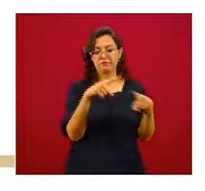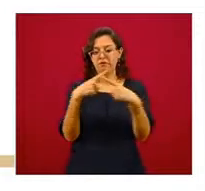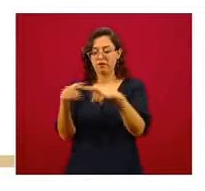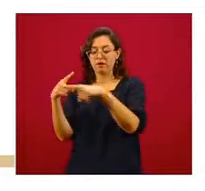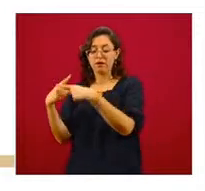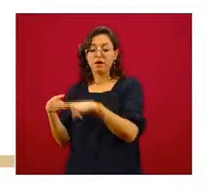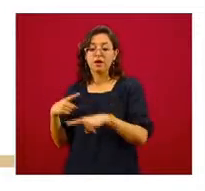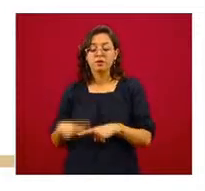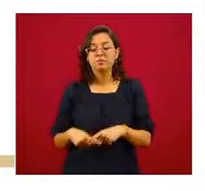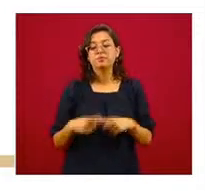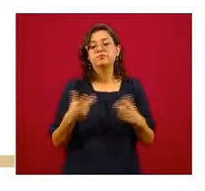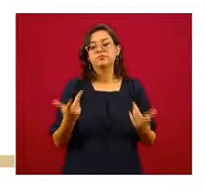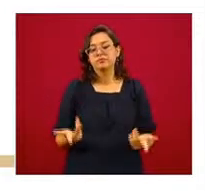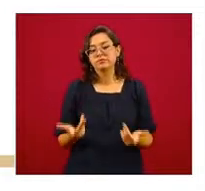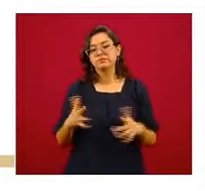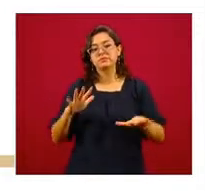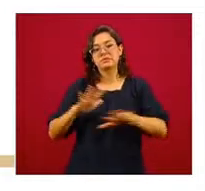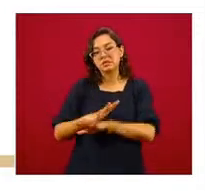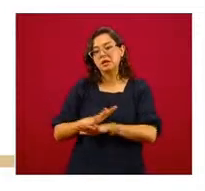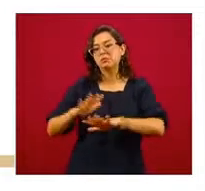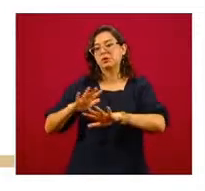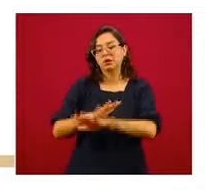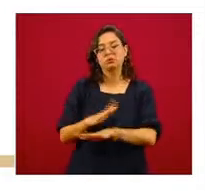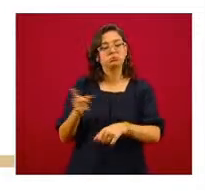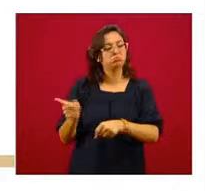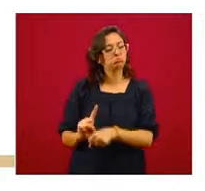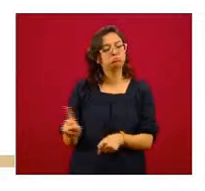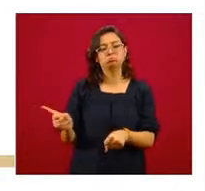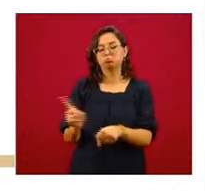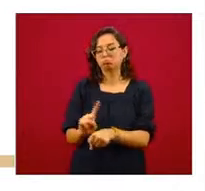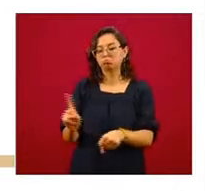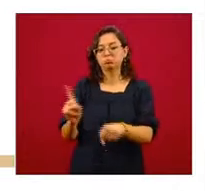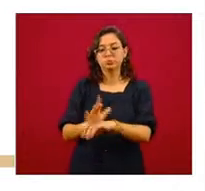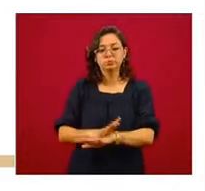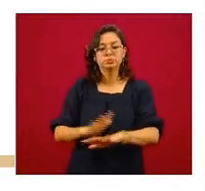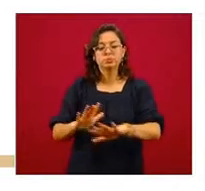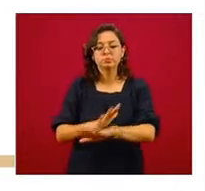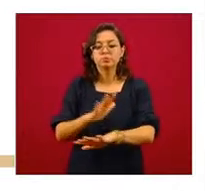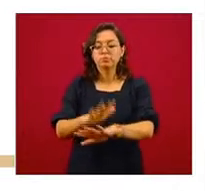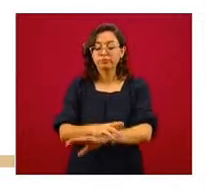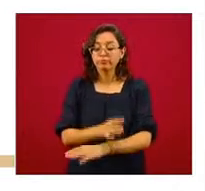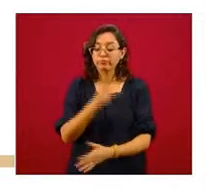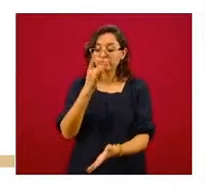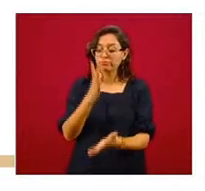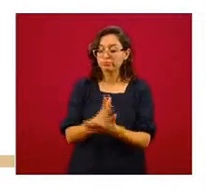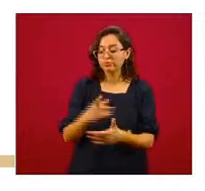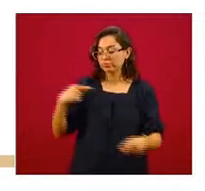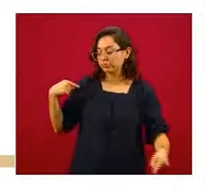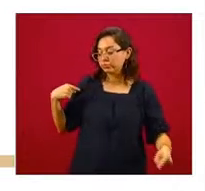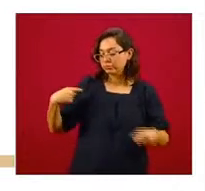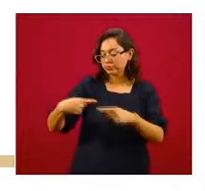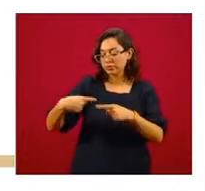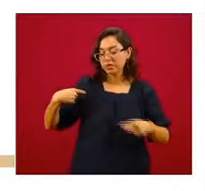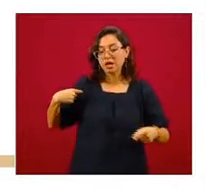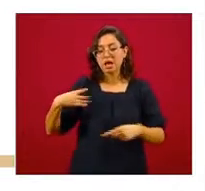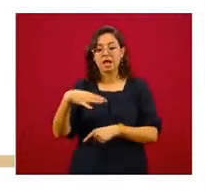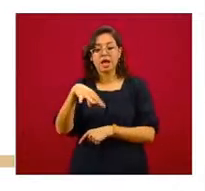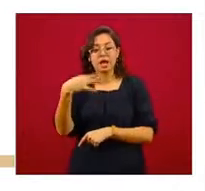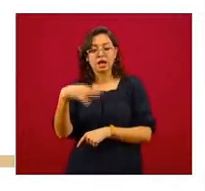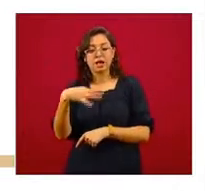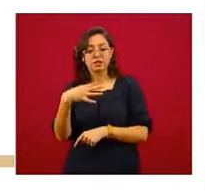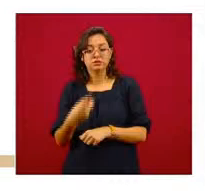epidemic. You must remember that this is a moving window. It moves on a daily basis. So I'm just